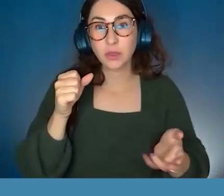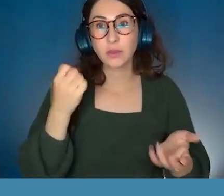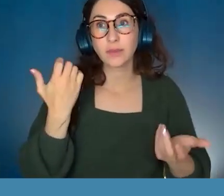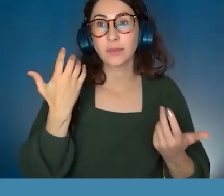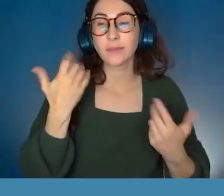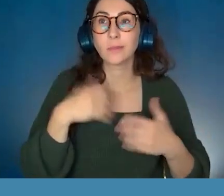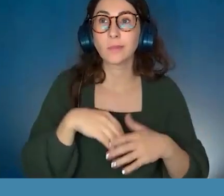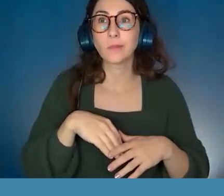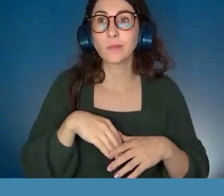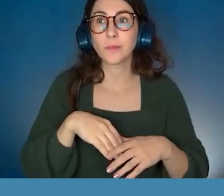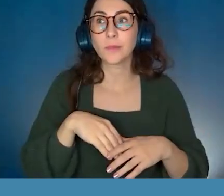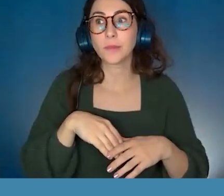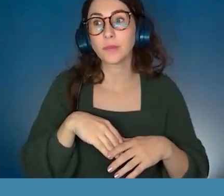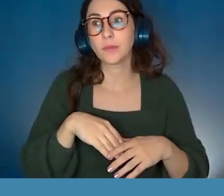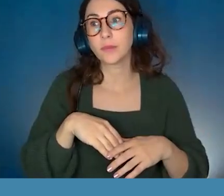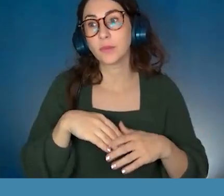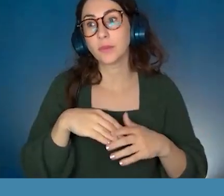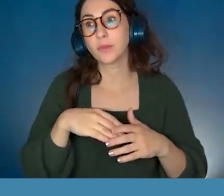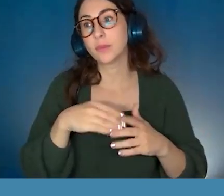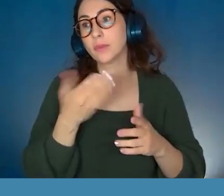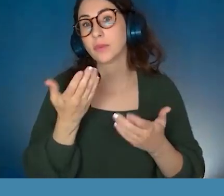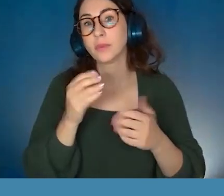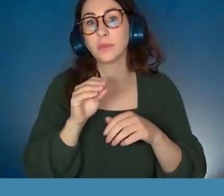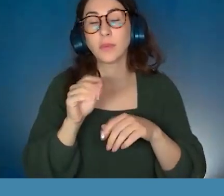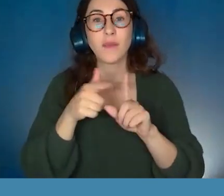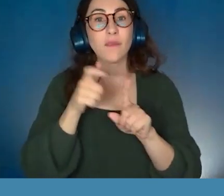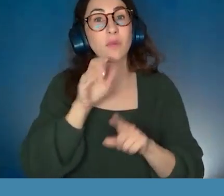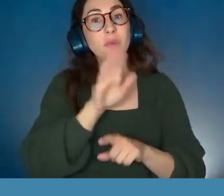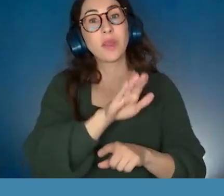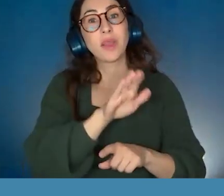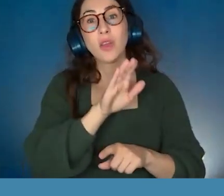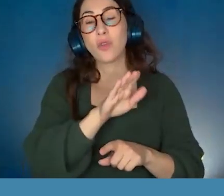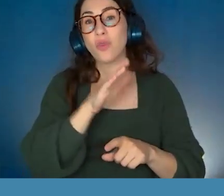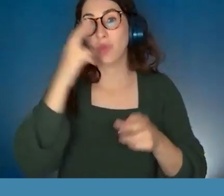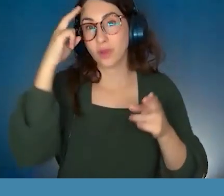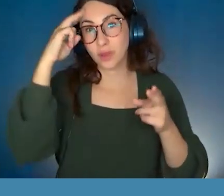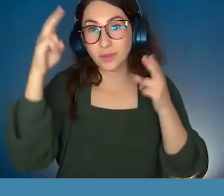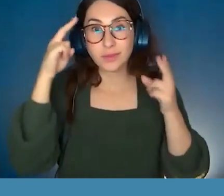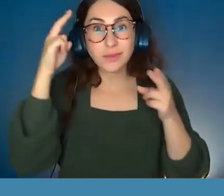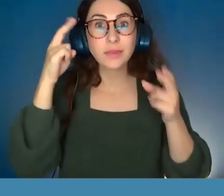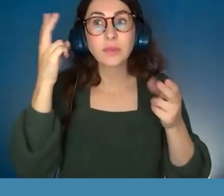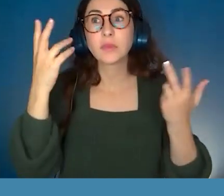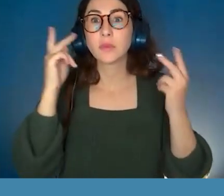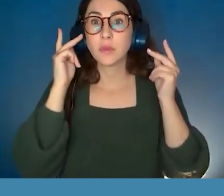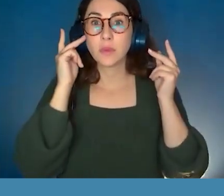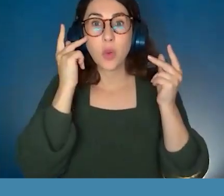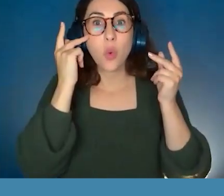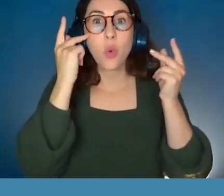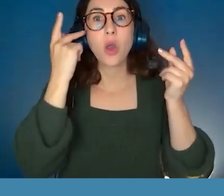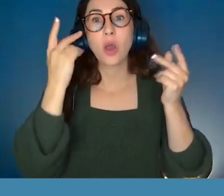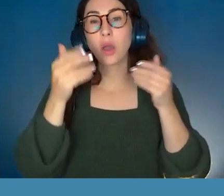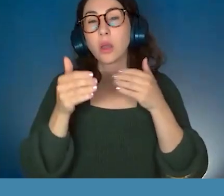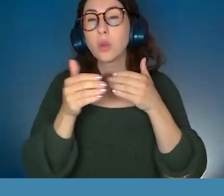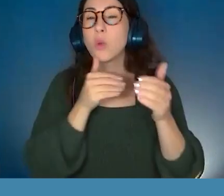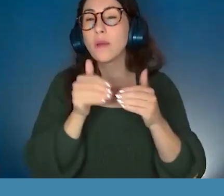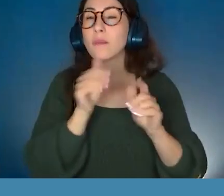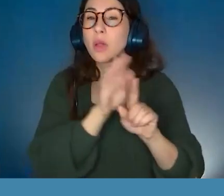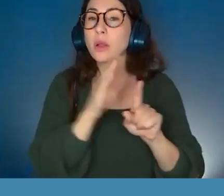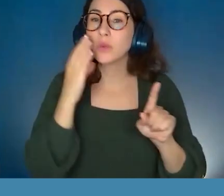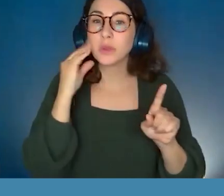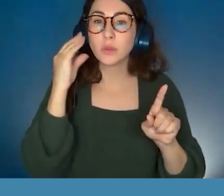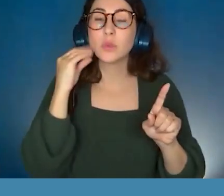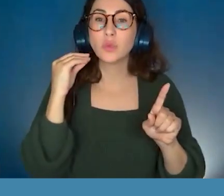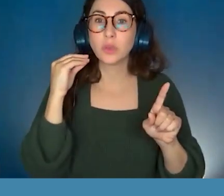going, due to symptoms of, psychosis or extreme paranoia, or whatever mental health crisis they might be